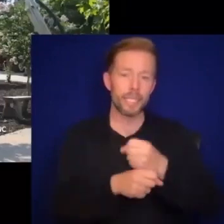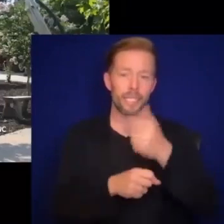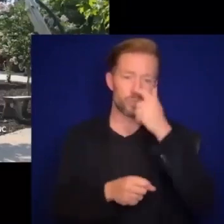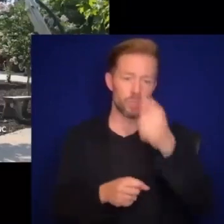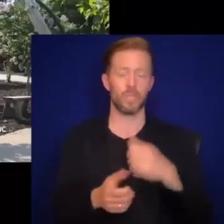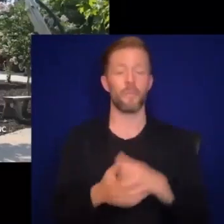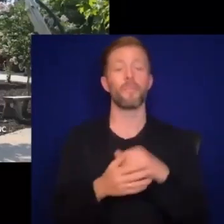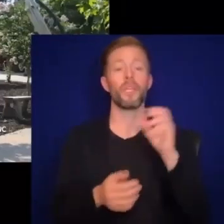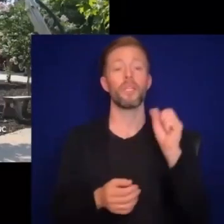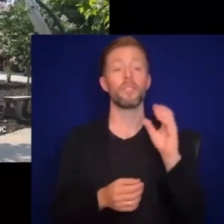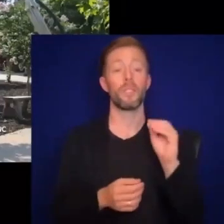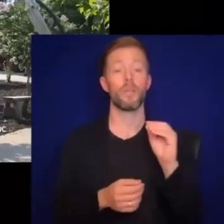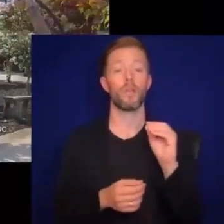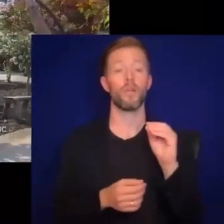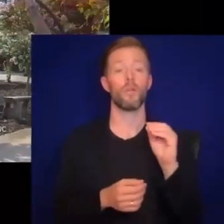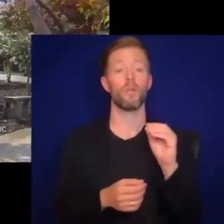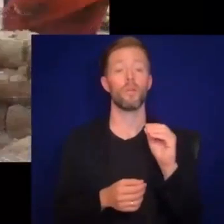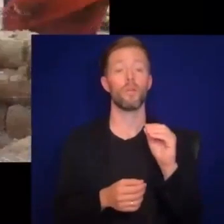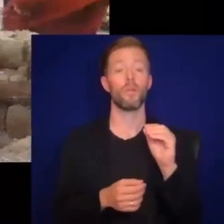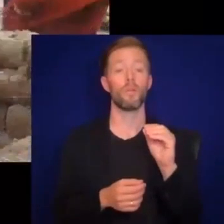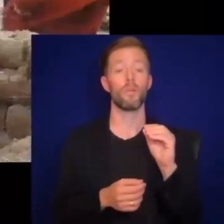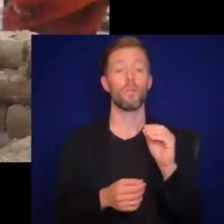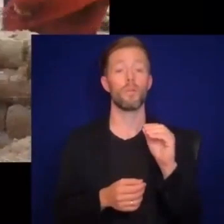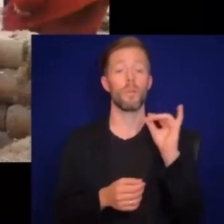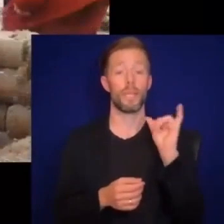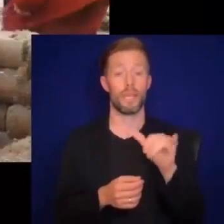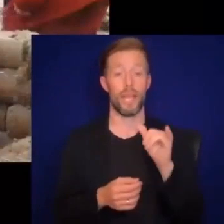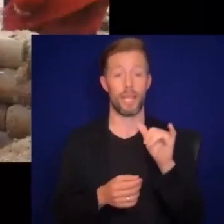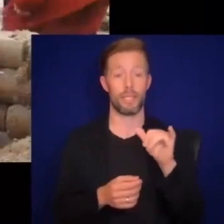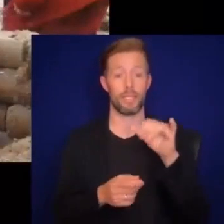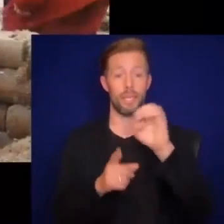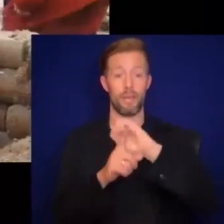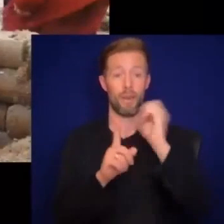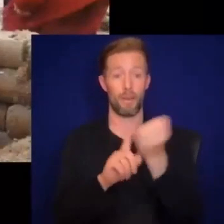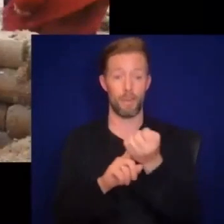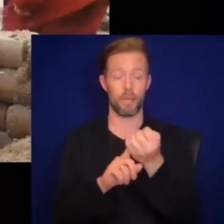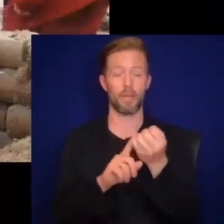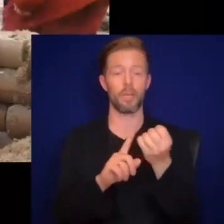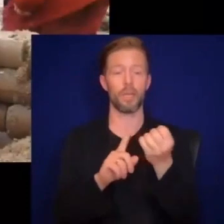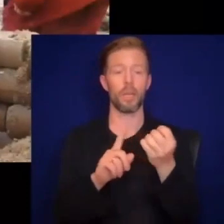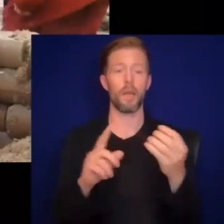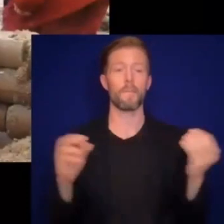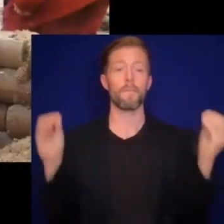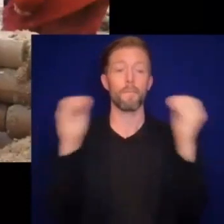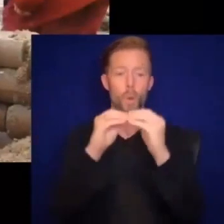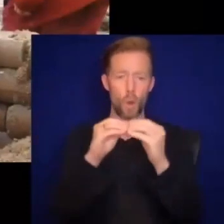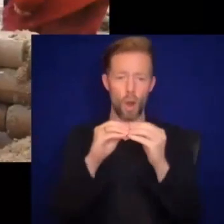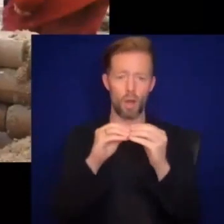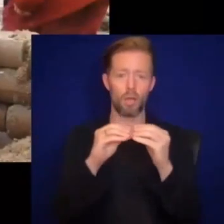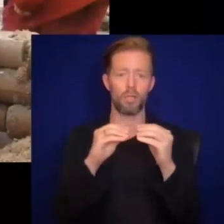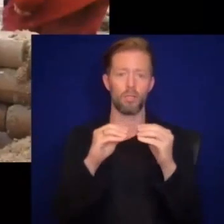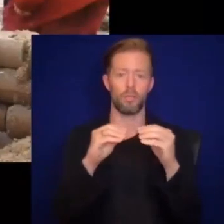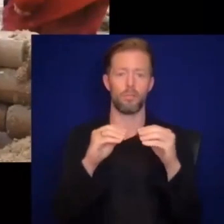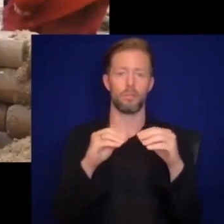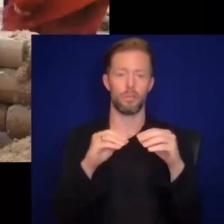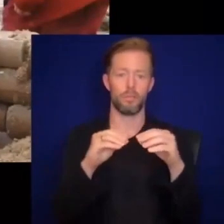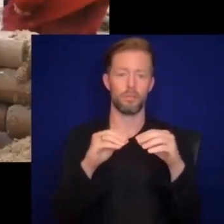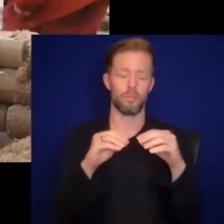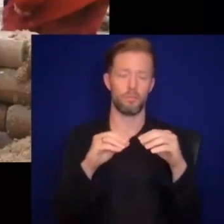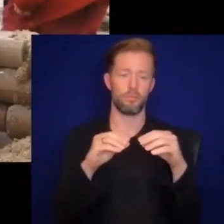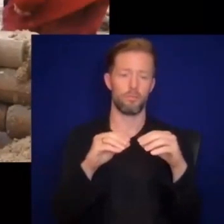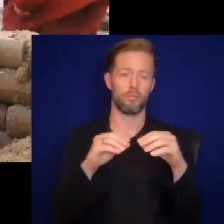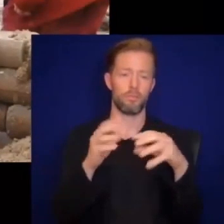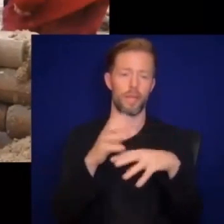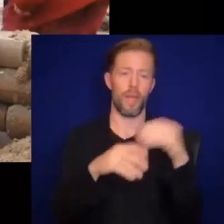seasonally interesting. So these are environments that are more just outdoor play